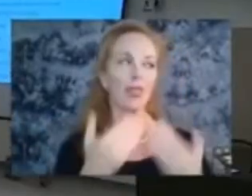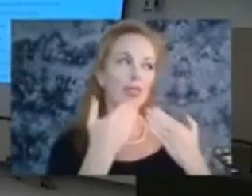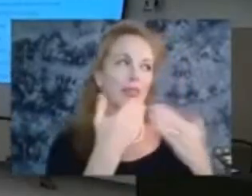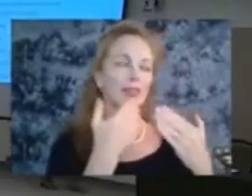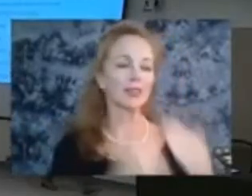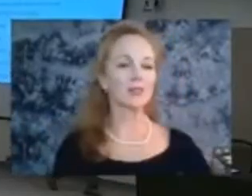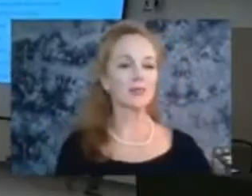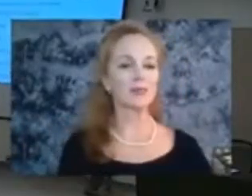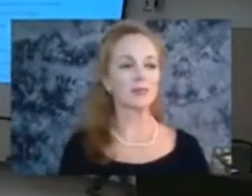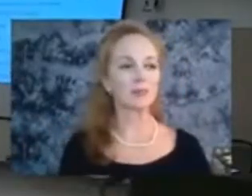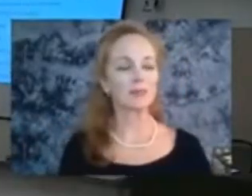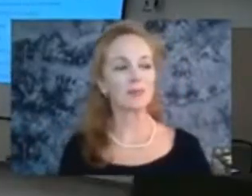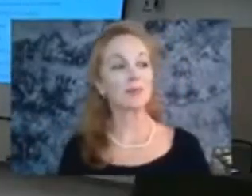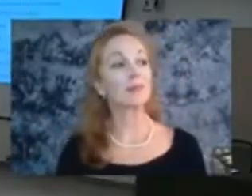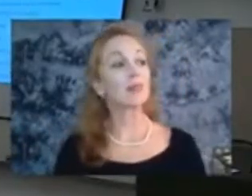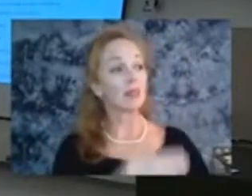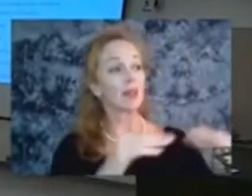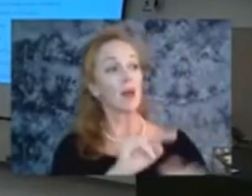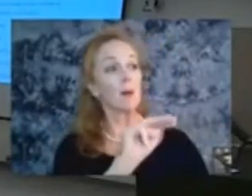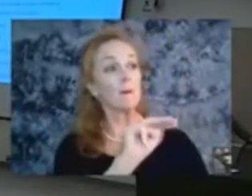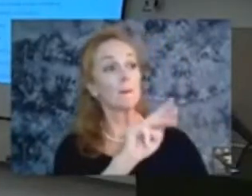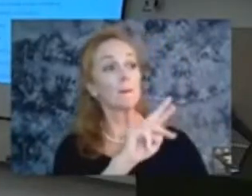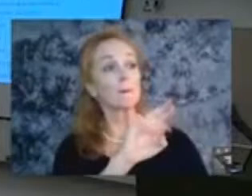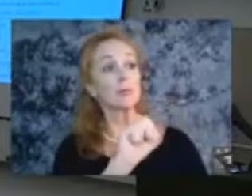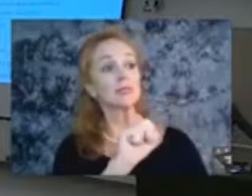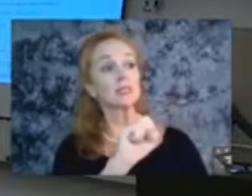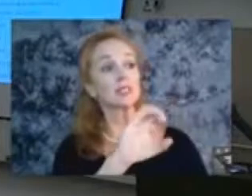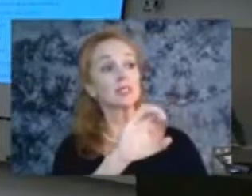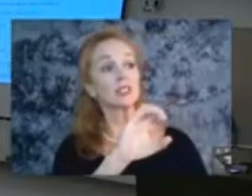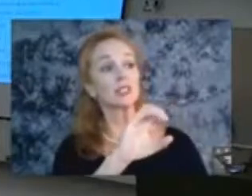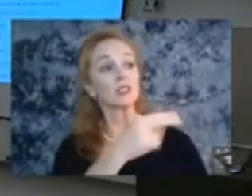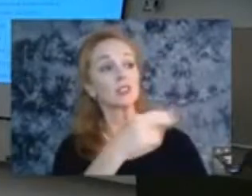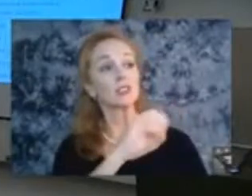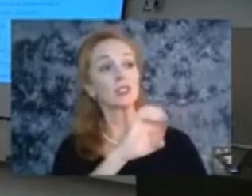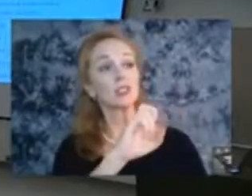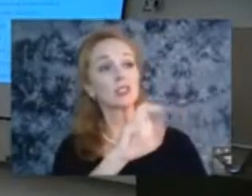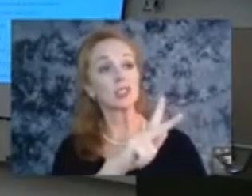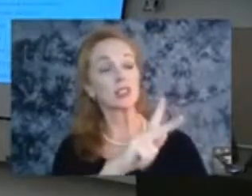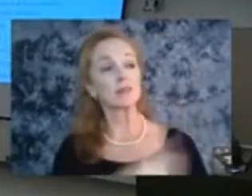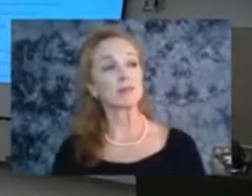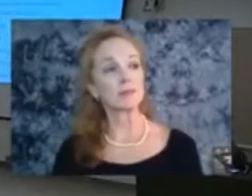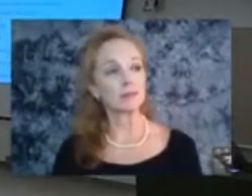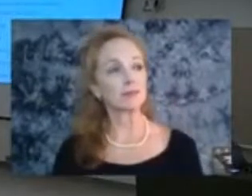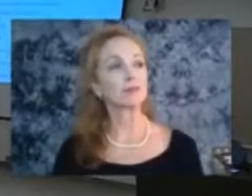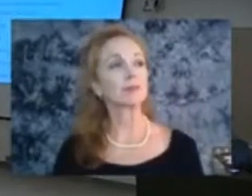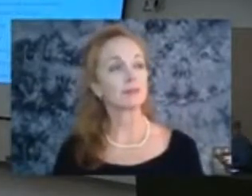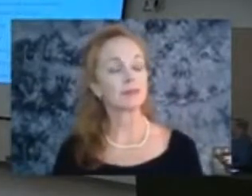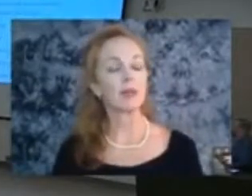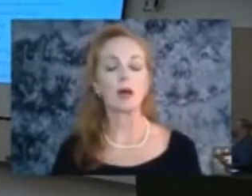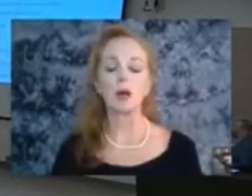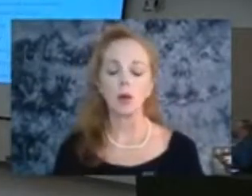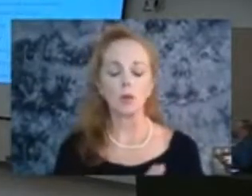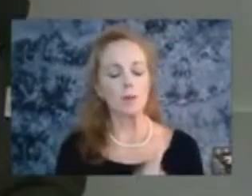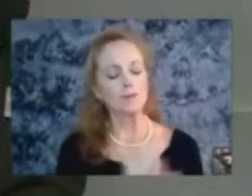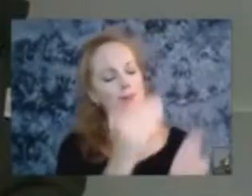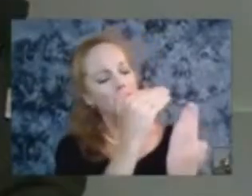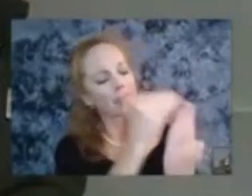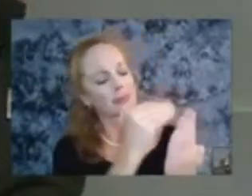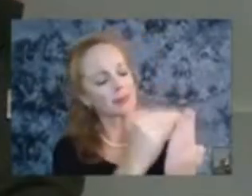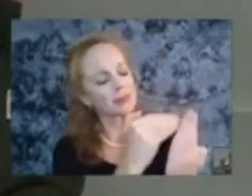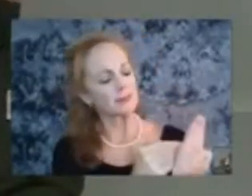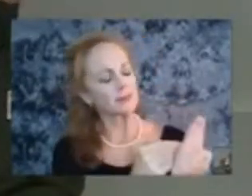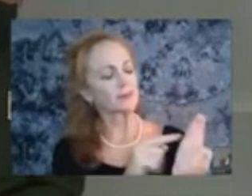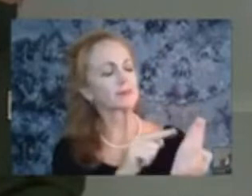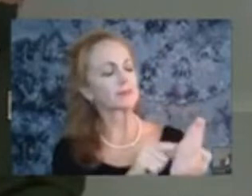Ms. Cheek? All righty. So I have a list of things. So we'll start with one of the questions